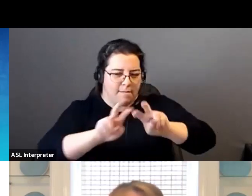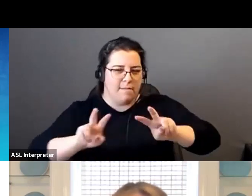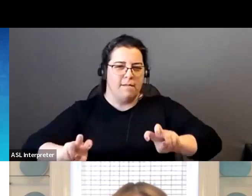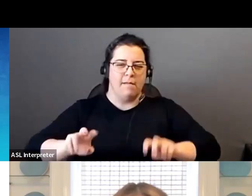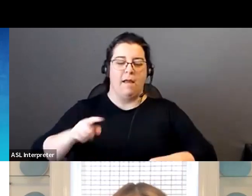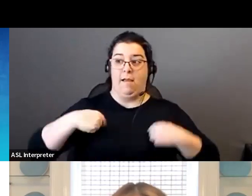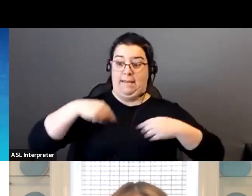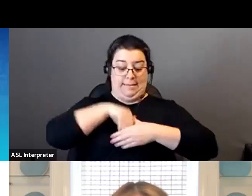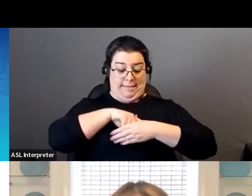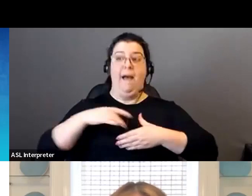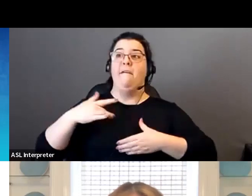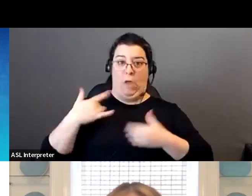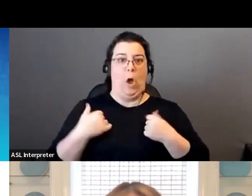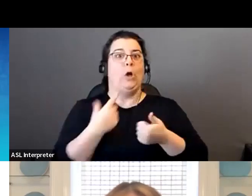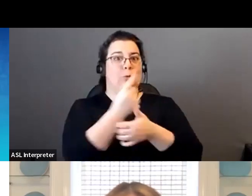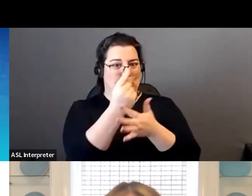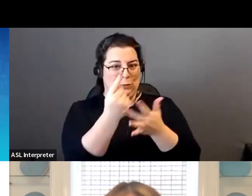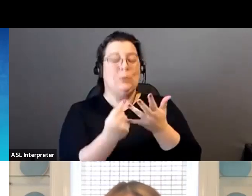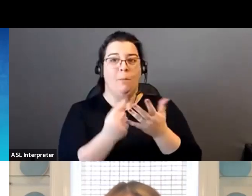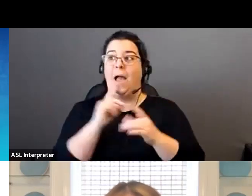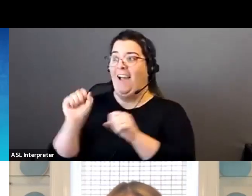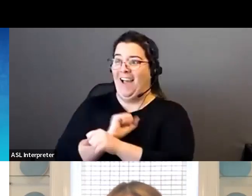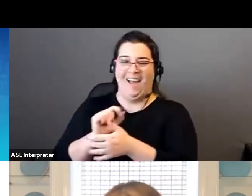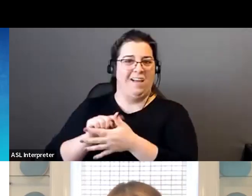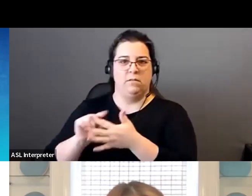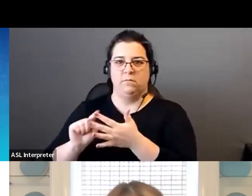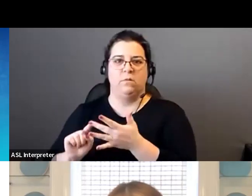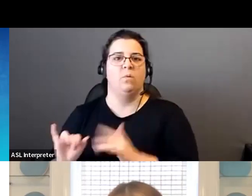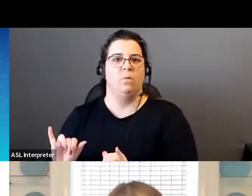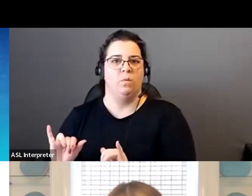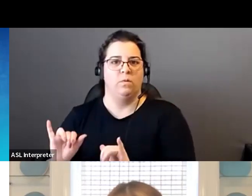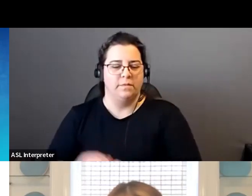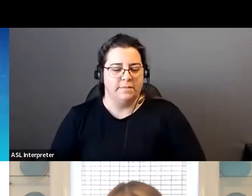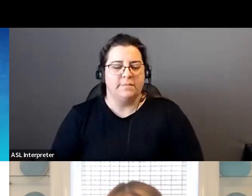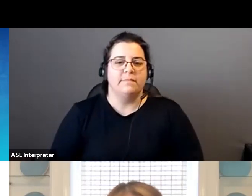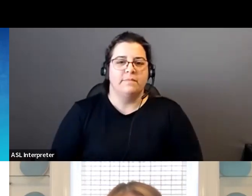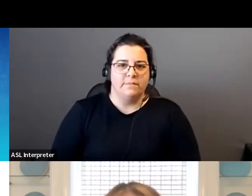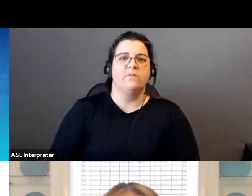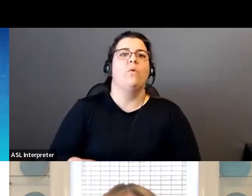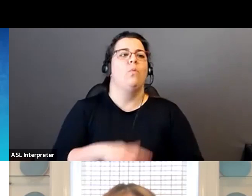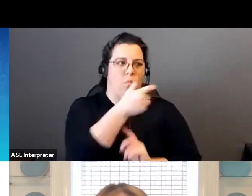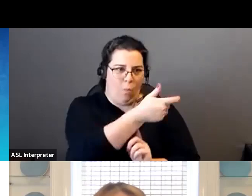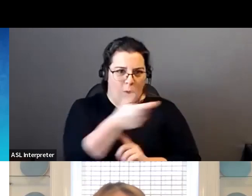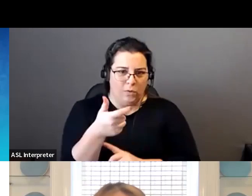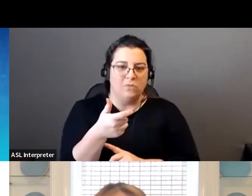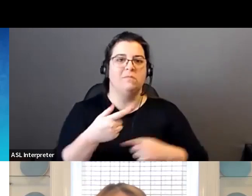Because we all have our own lens of, oh, I sound great, but some other people may not. But do you